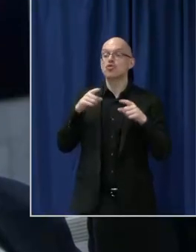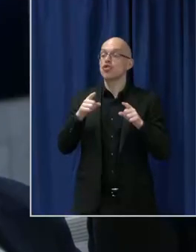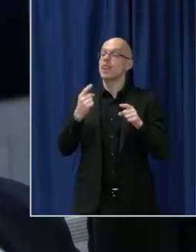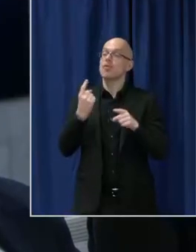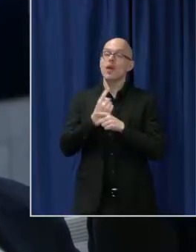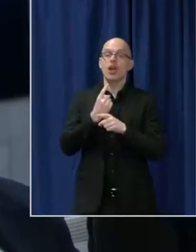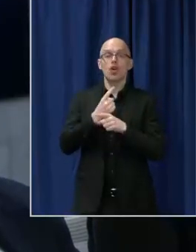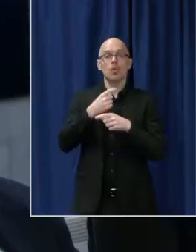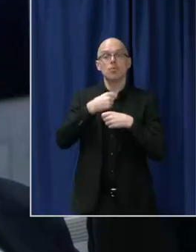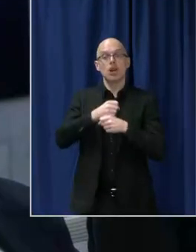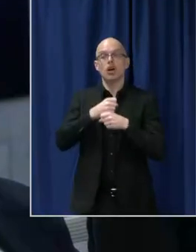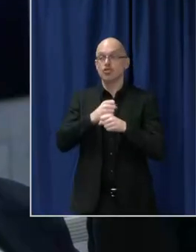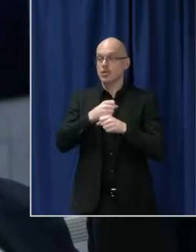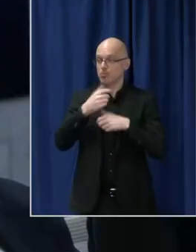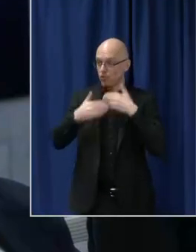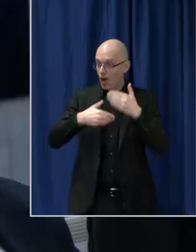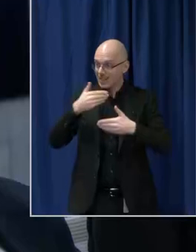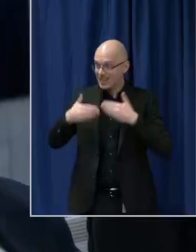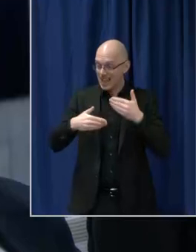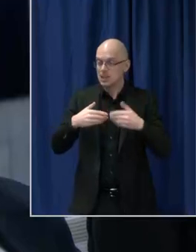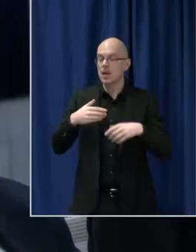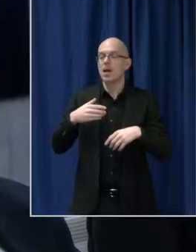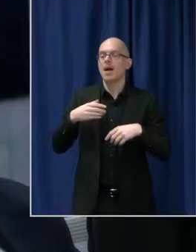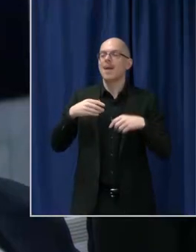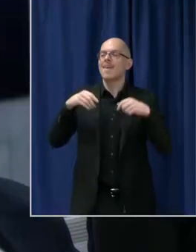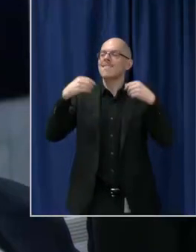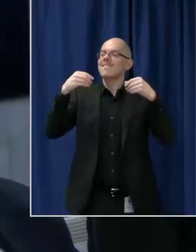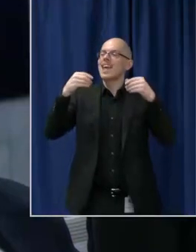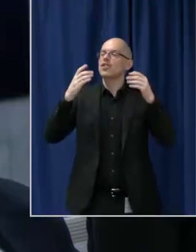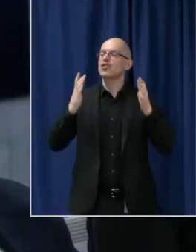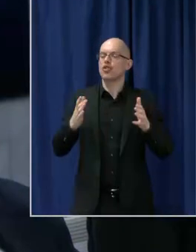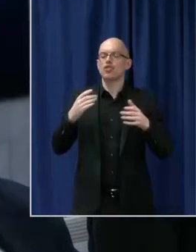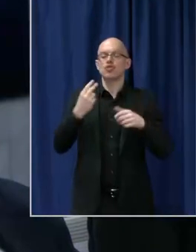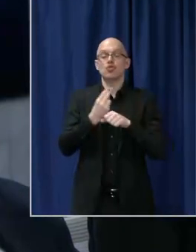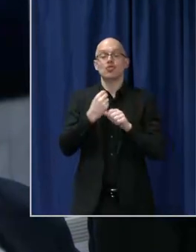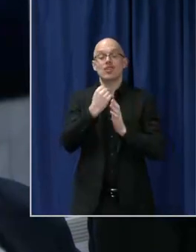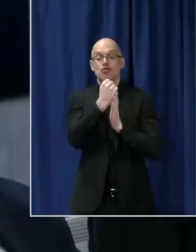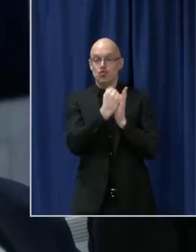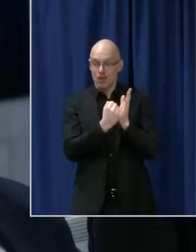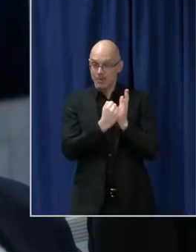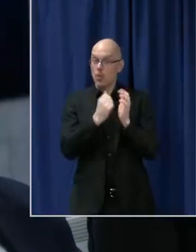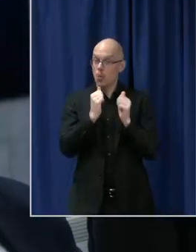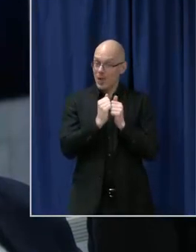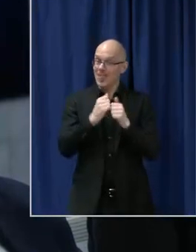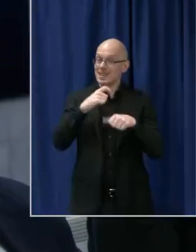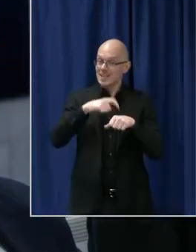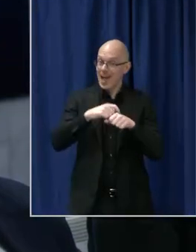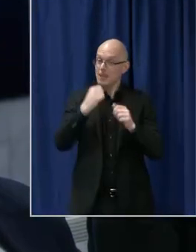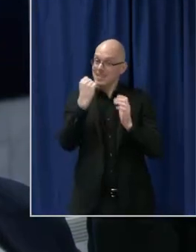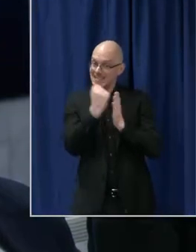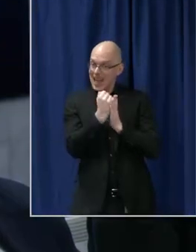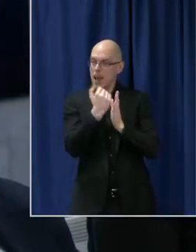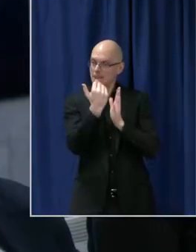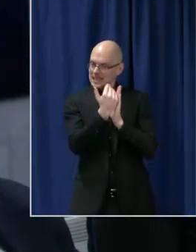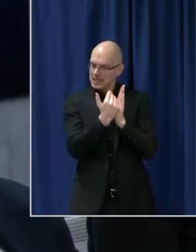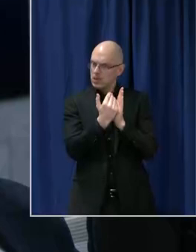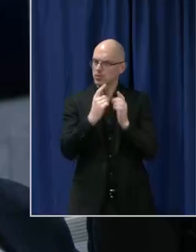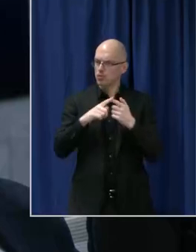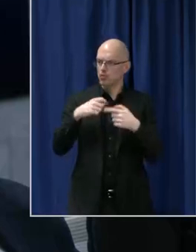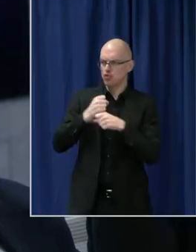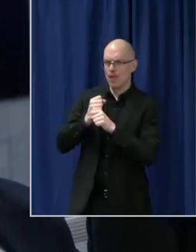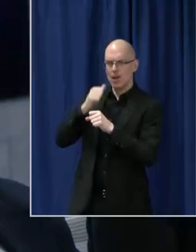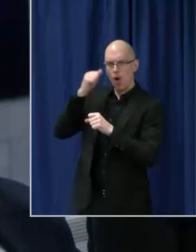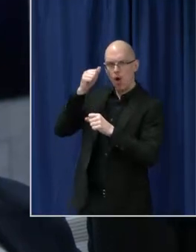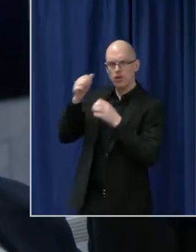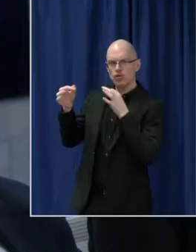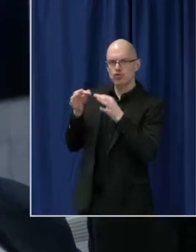creators slash vendors use a script with timestamps for the creation of audio description. The group's